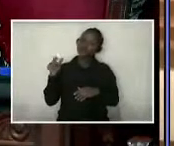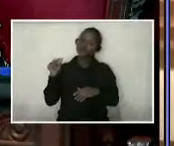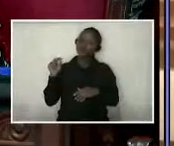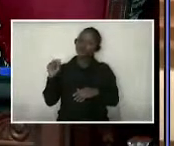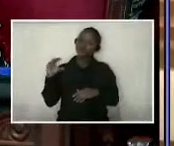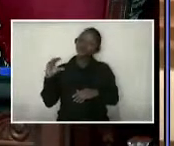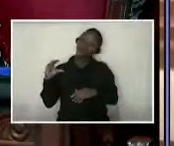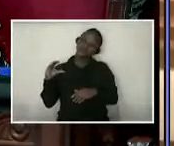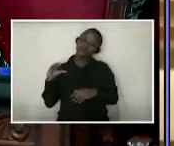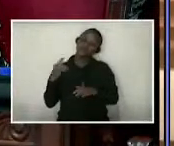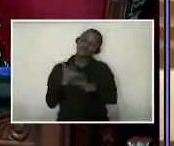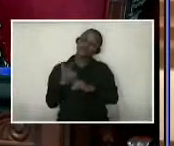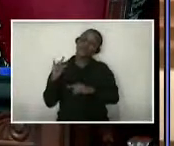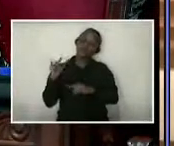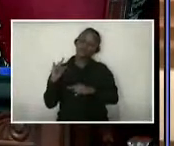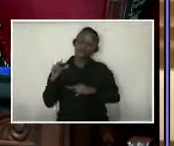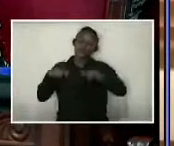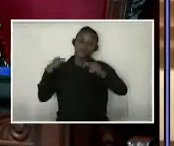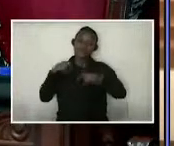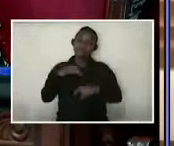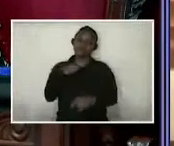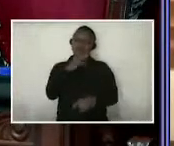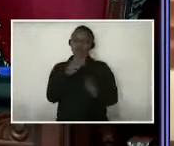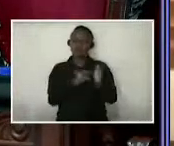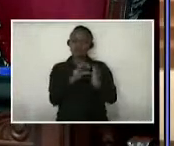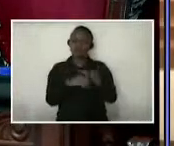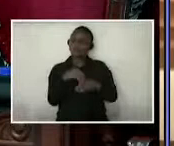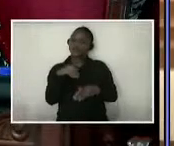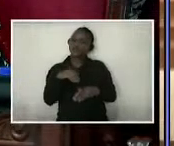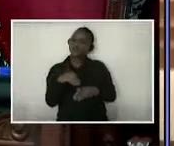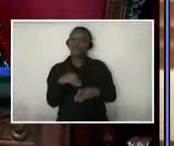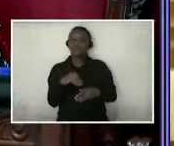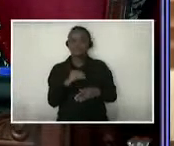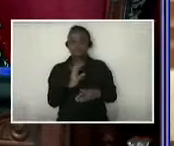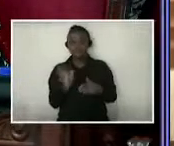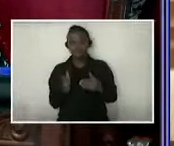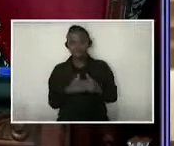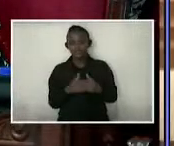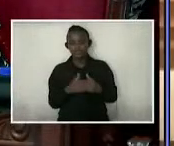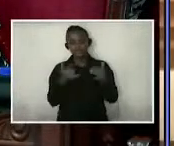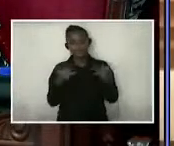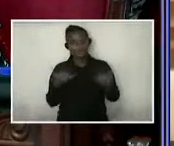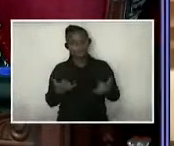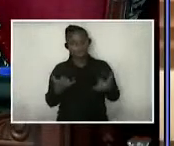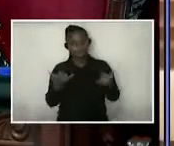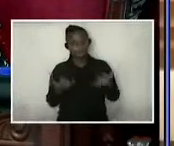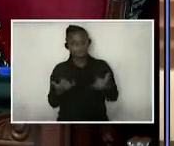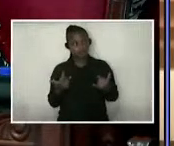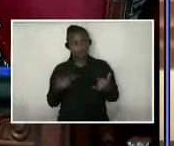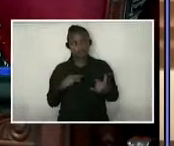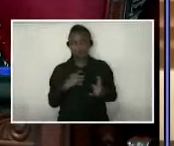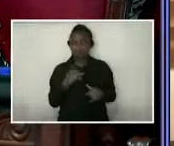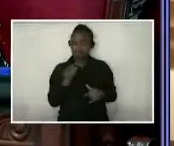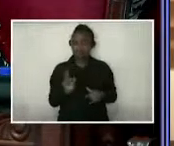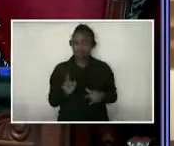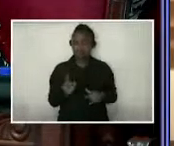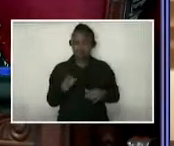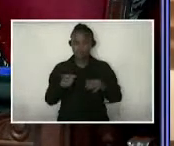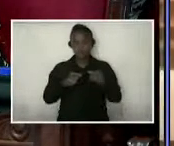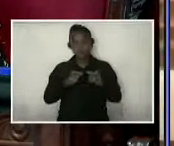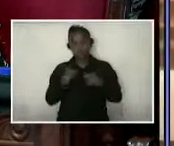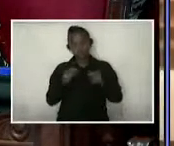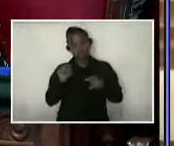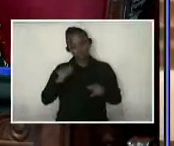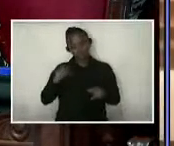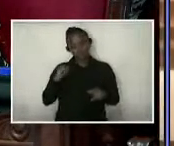the municipal vote, it was shoved out. To date, there is jostling and jockeying for control of the municipality, and it's the